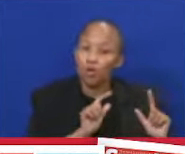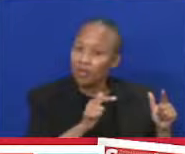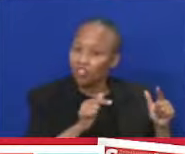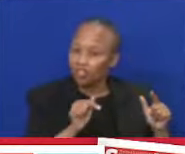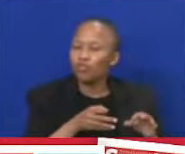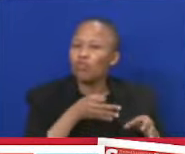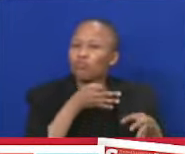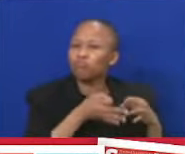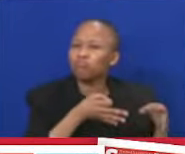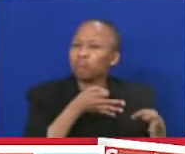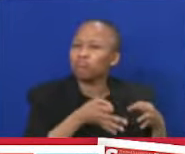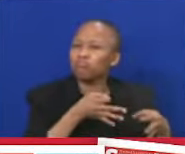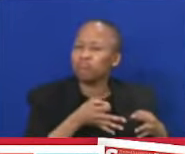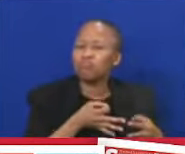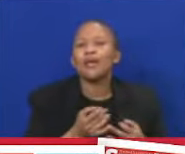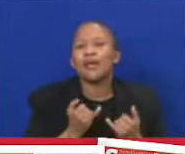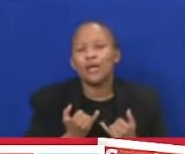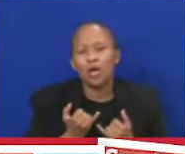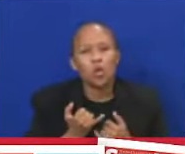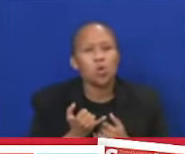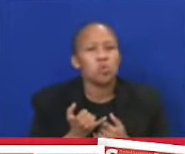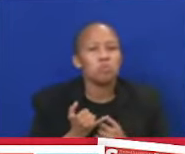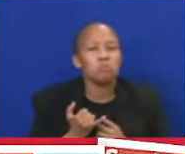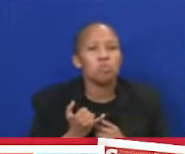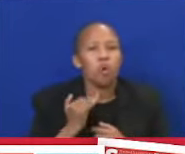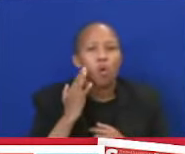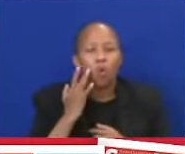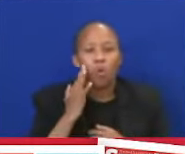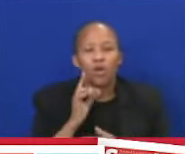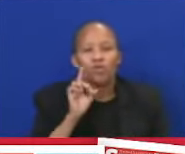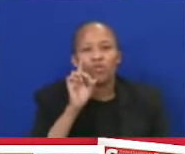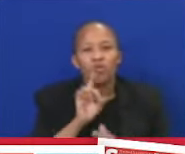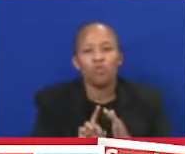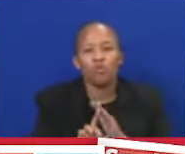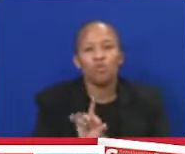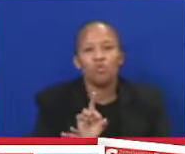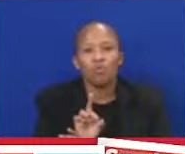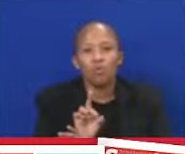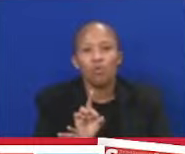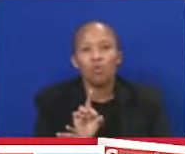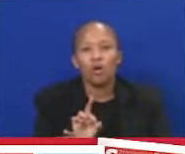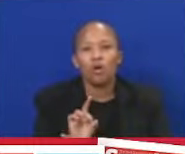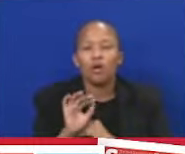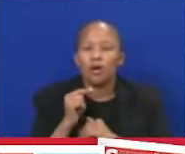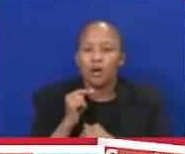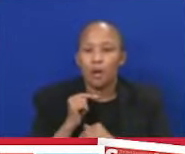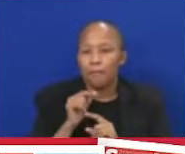to you entering the Bushukha, my apologies, the Madlanga residence.